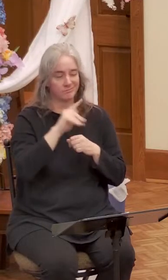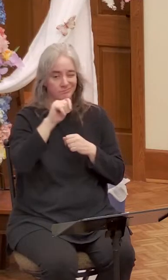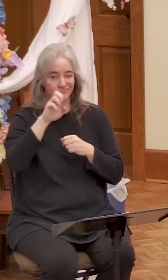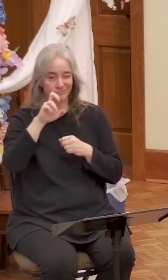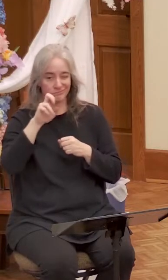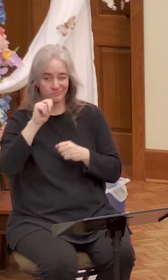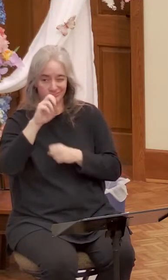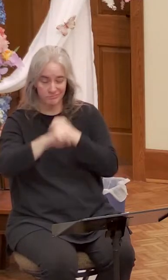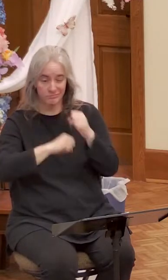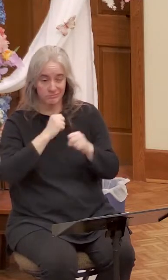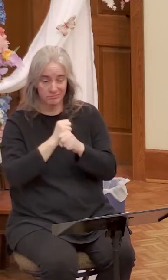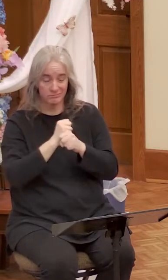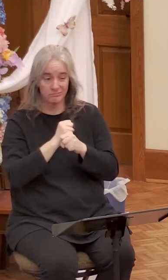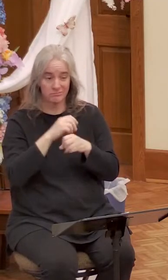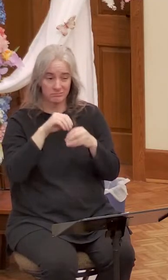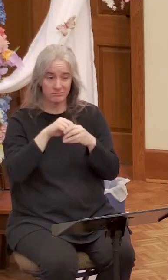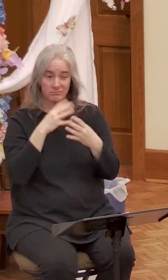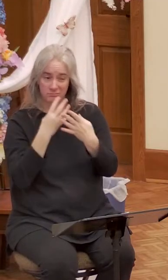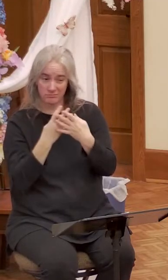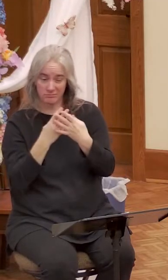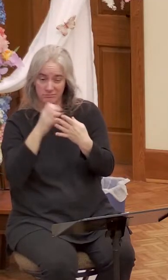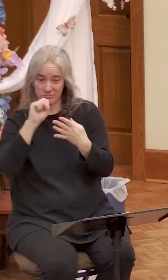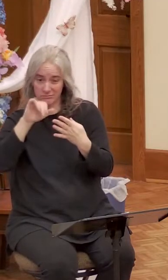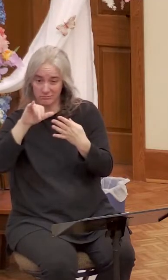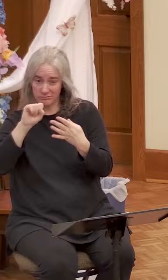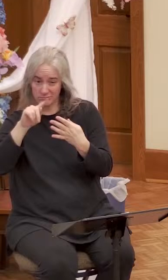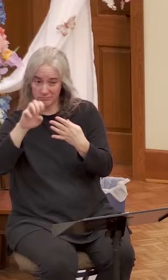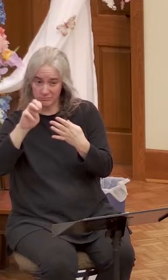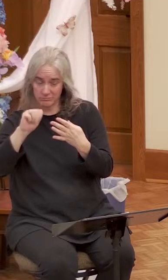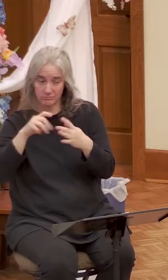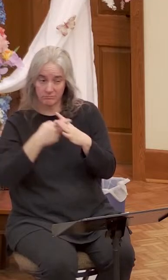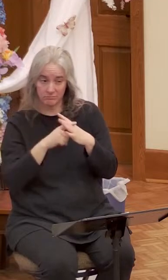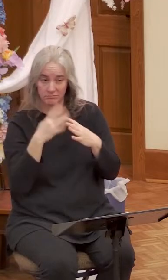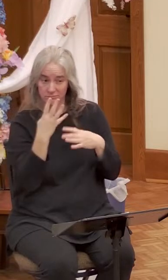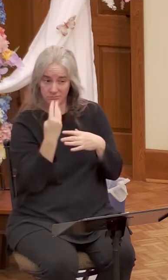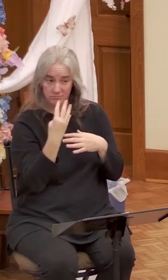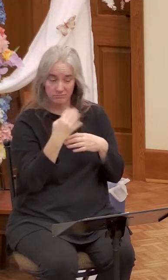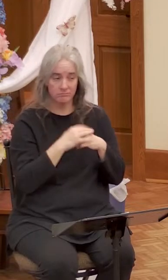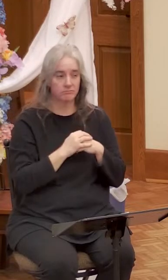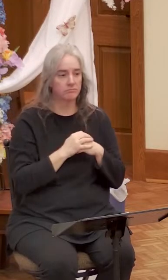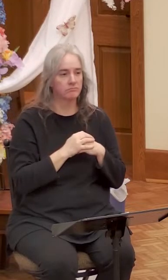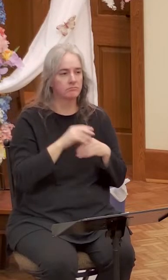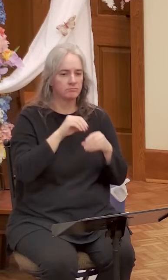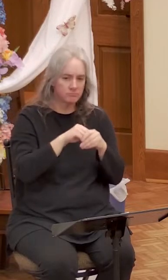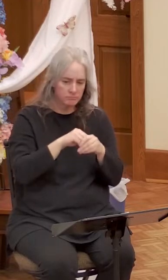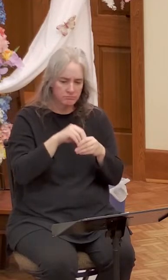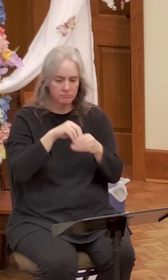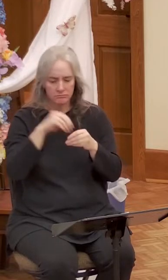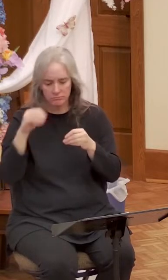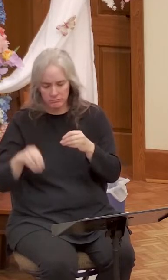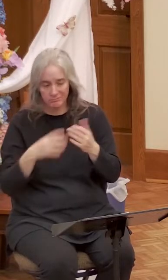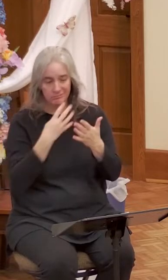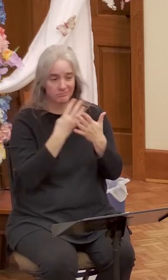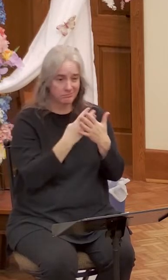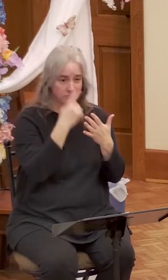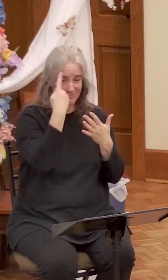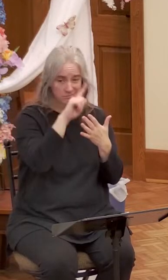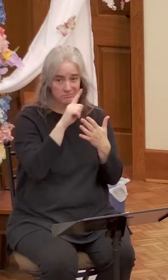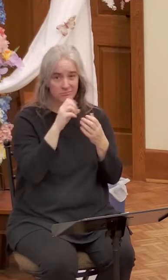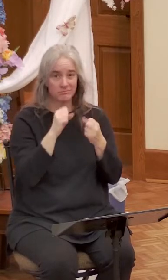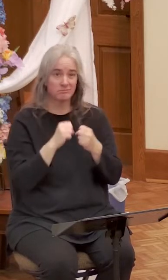the prison system, starting at the age of 14. He was in and out of prison for several